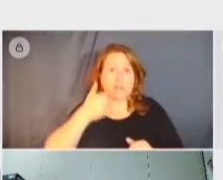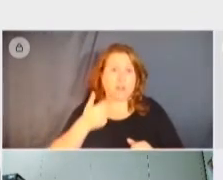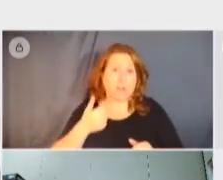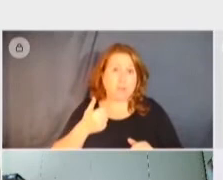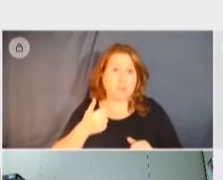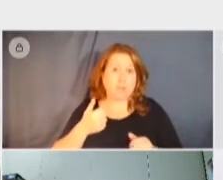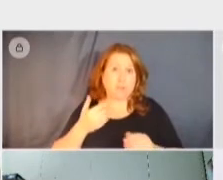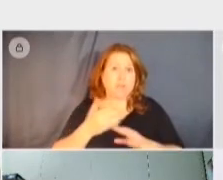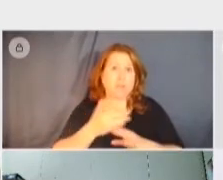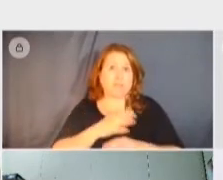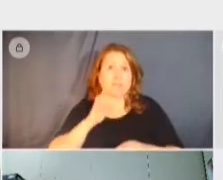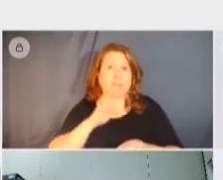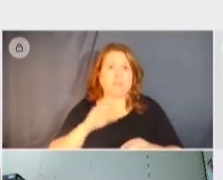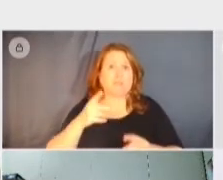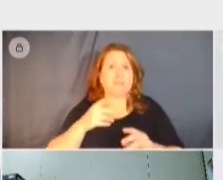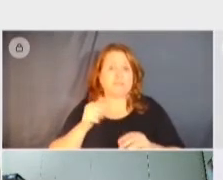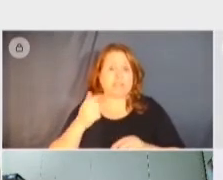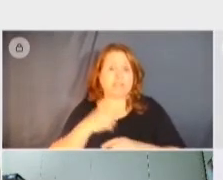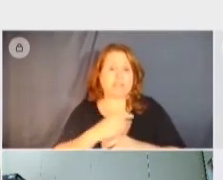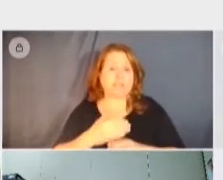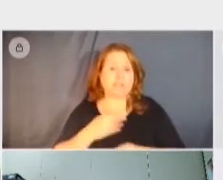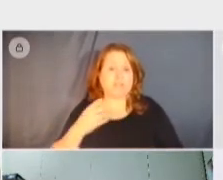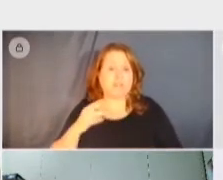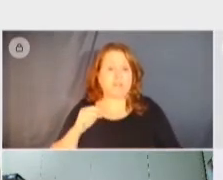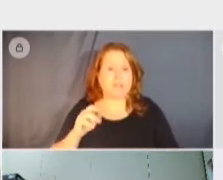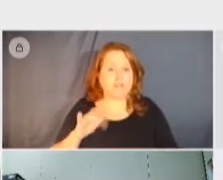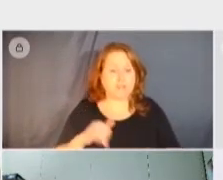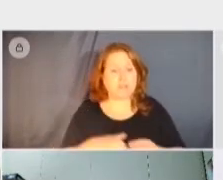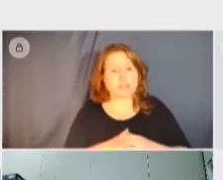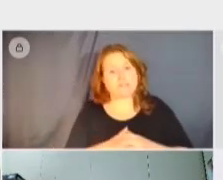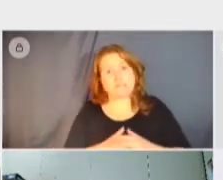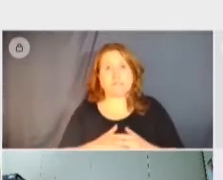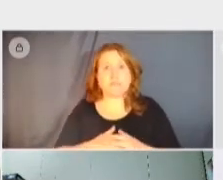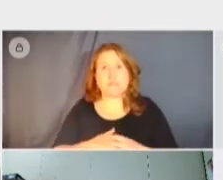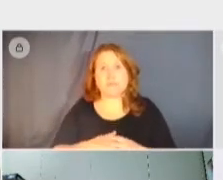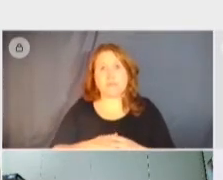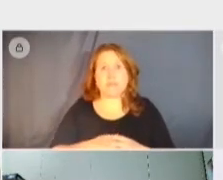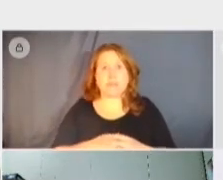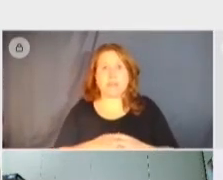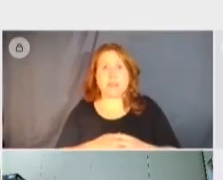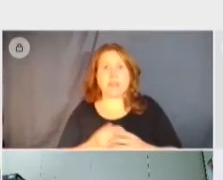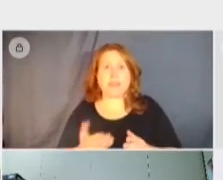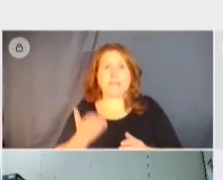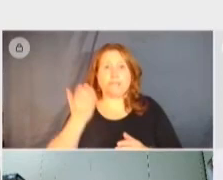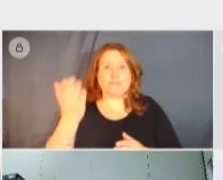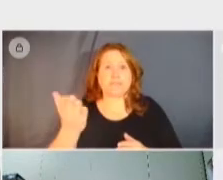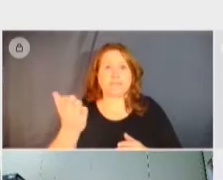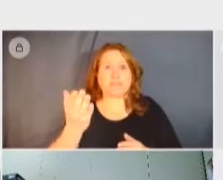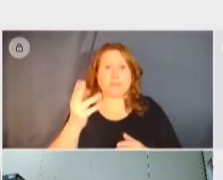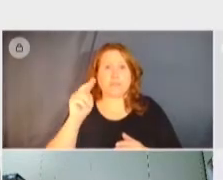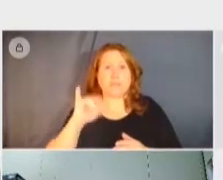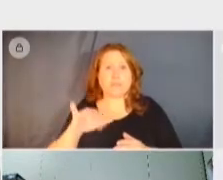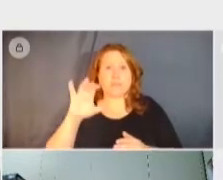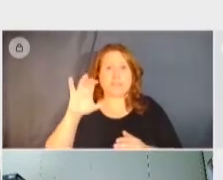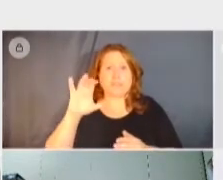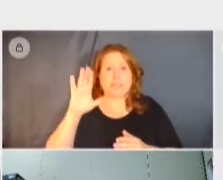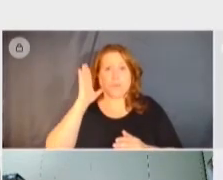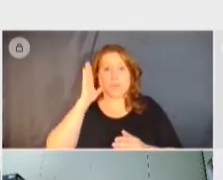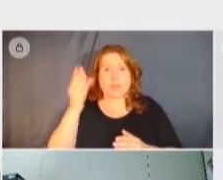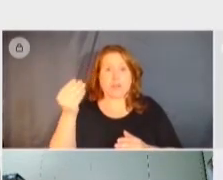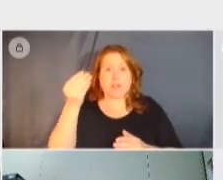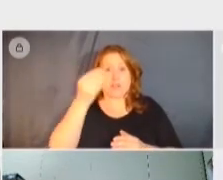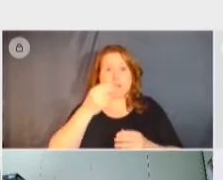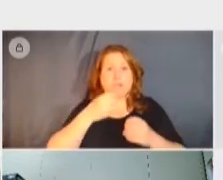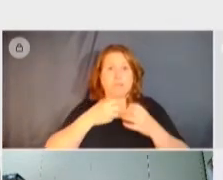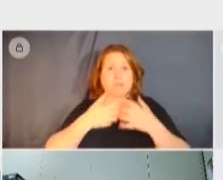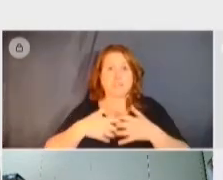review continues on the universal tabulator utility that was submitted by New York City to be used at the June primary. The source code and